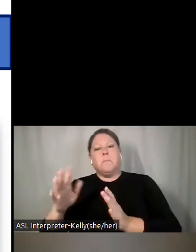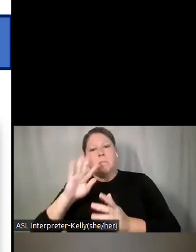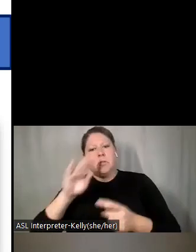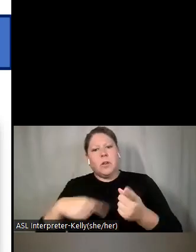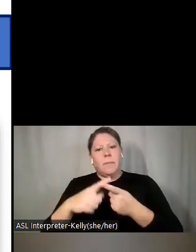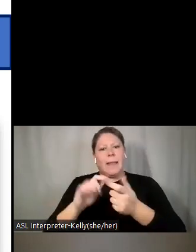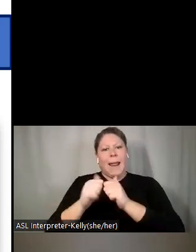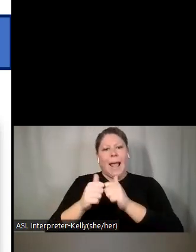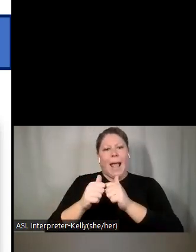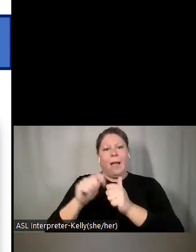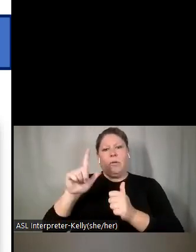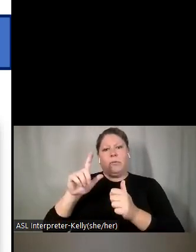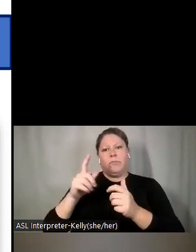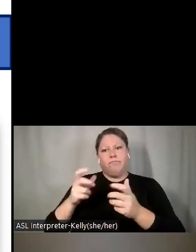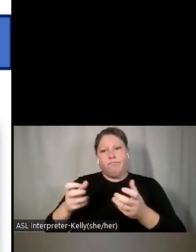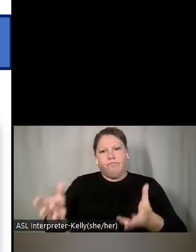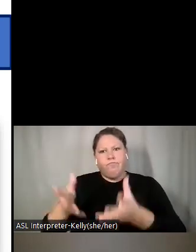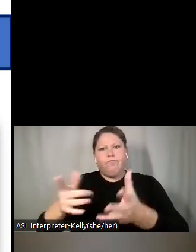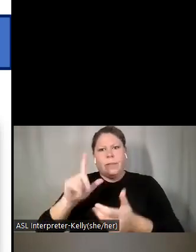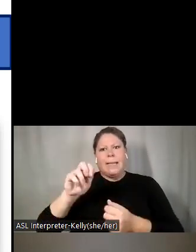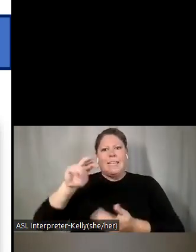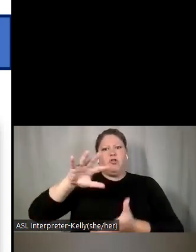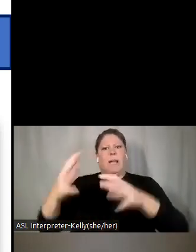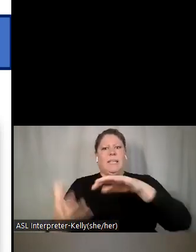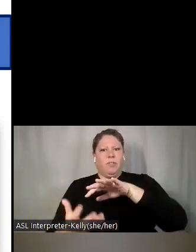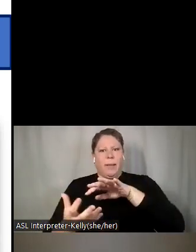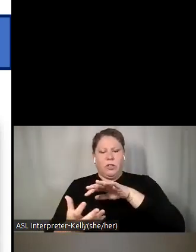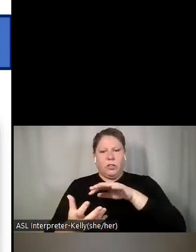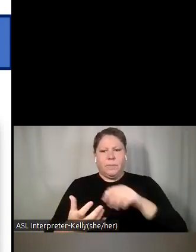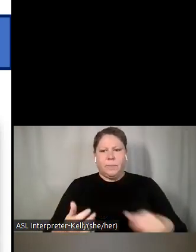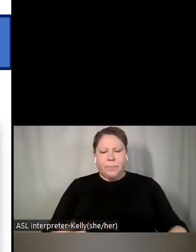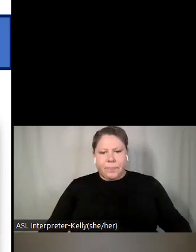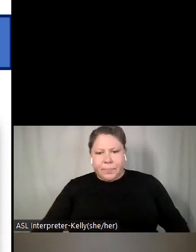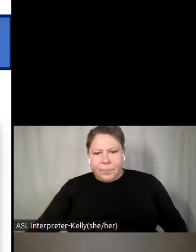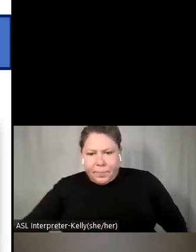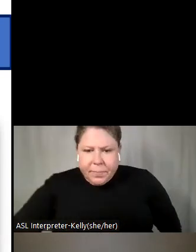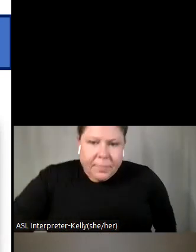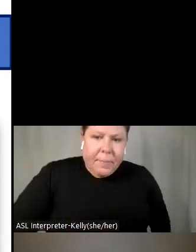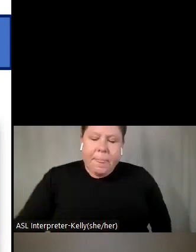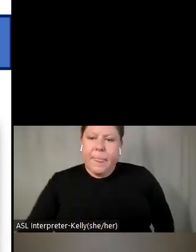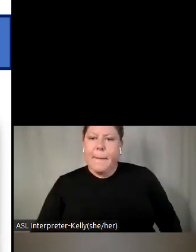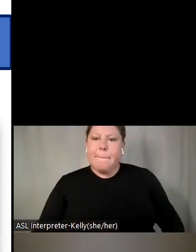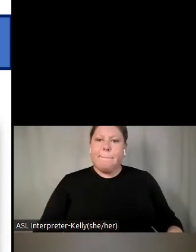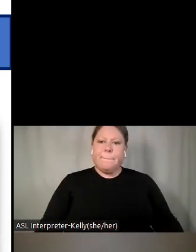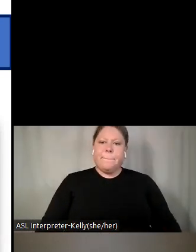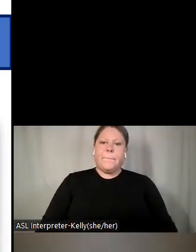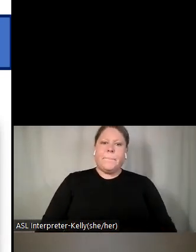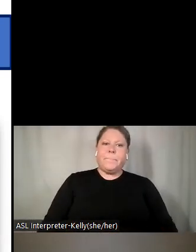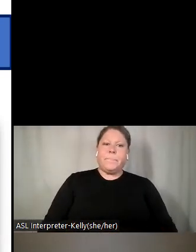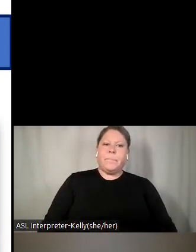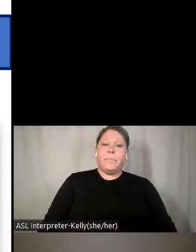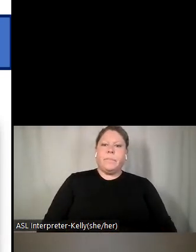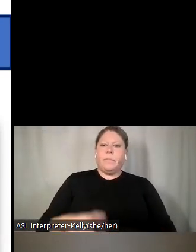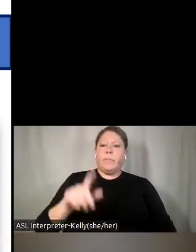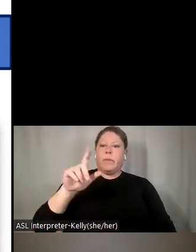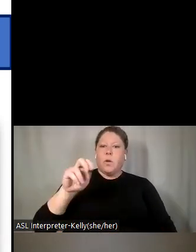driving lean transformation as the lean transformation section within CDPH. So the lean transformation section,